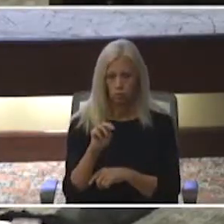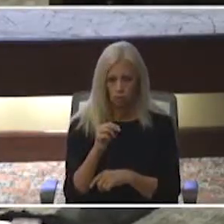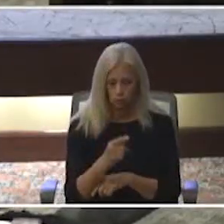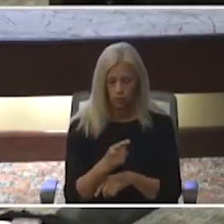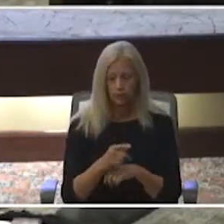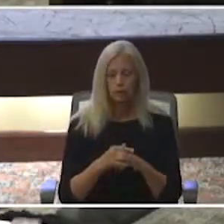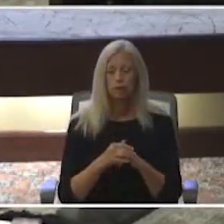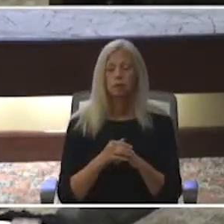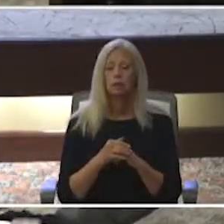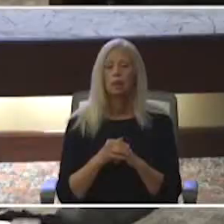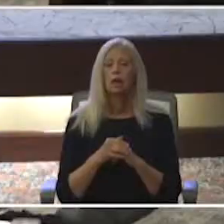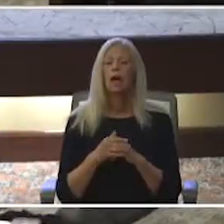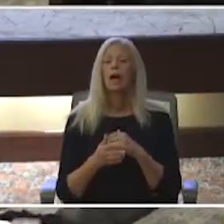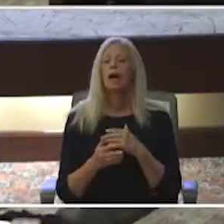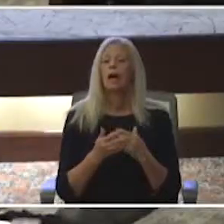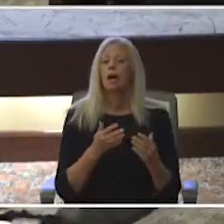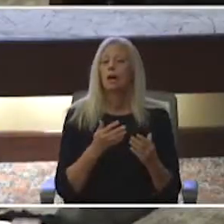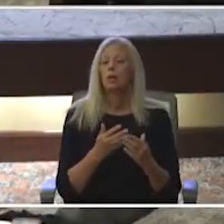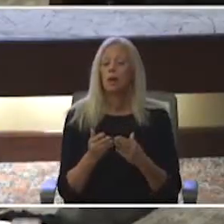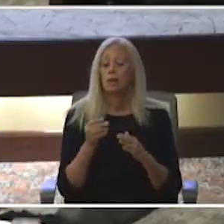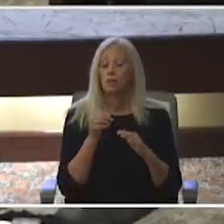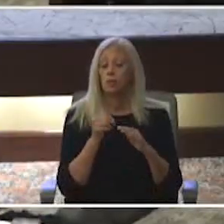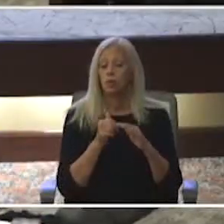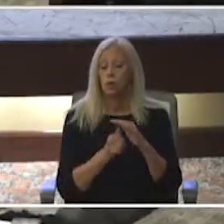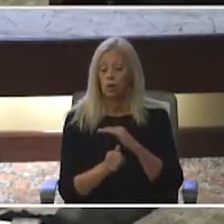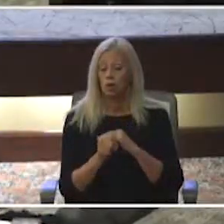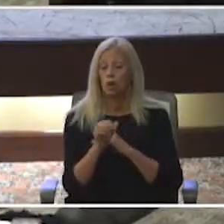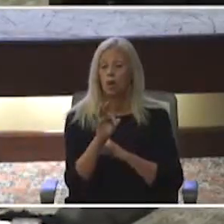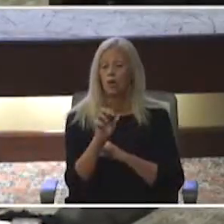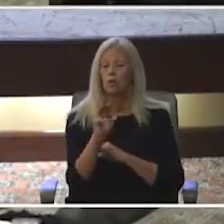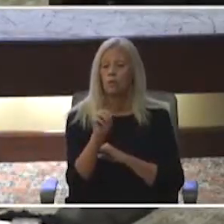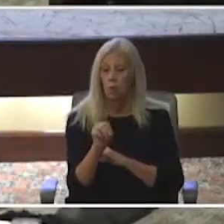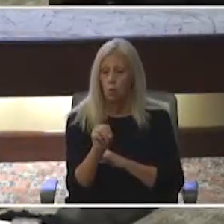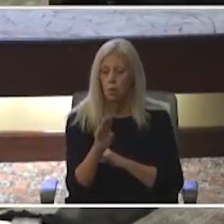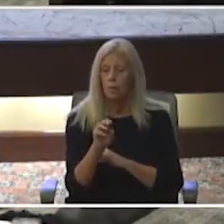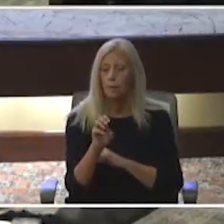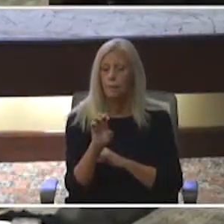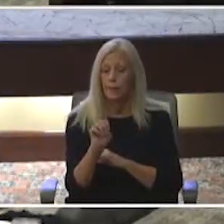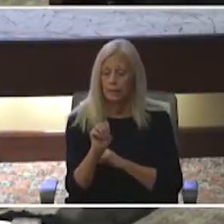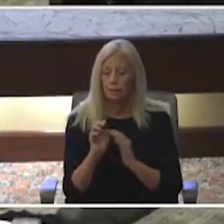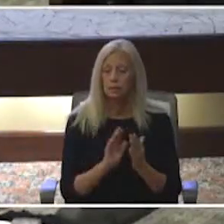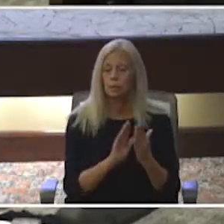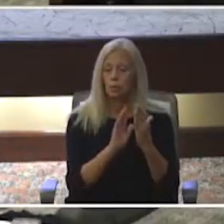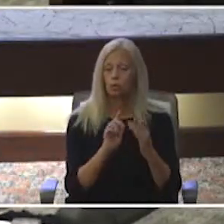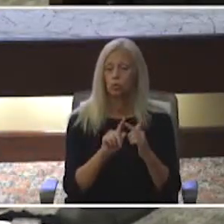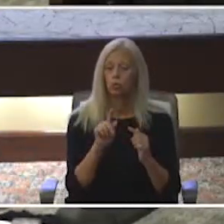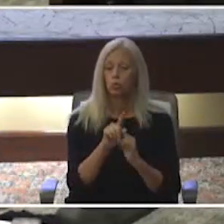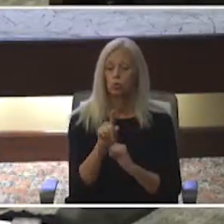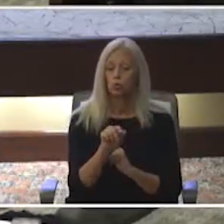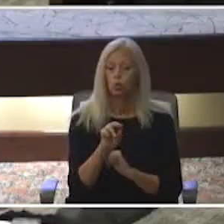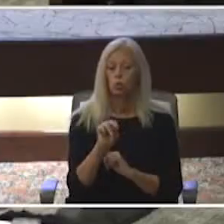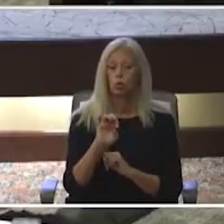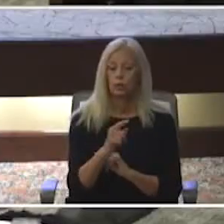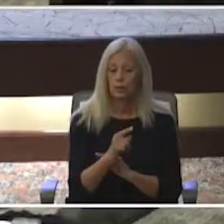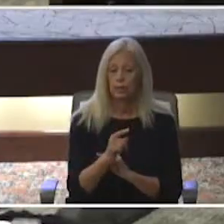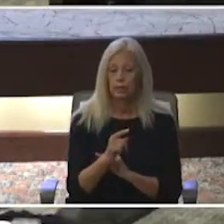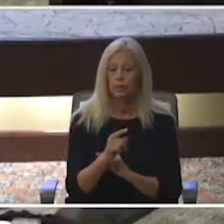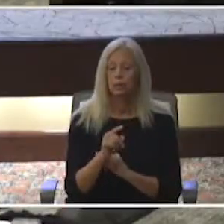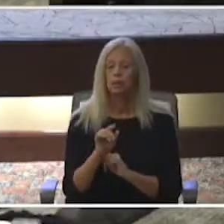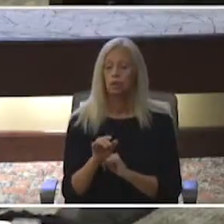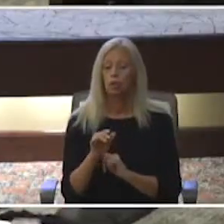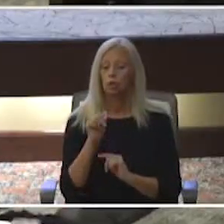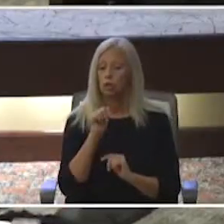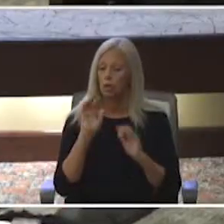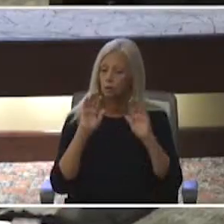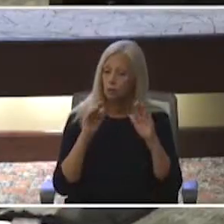zoning. However, under a form-based approach to zoning, you're instead focusing